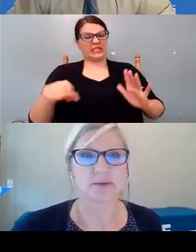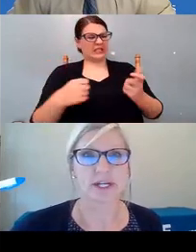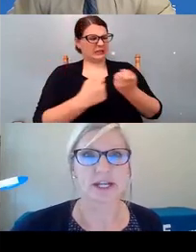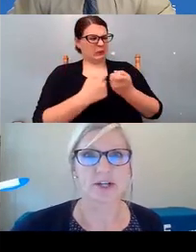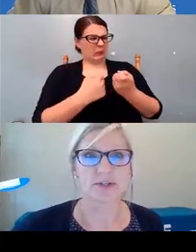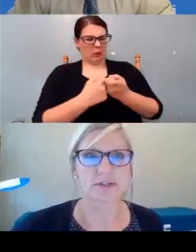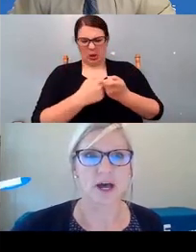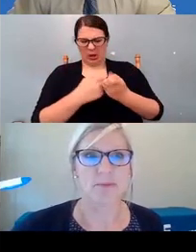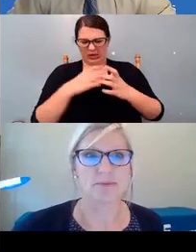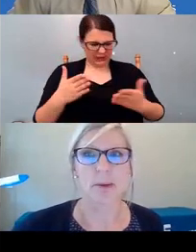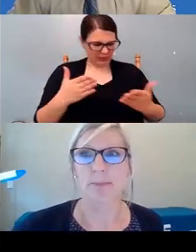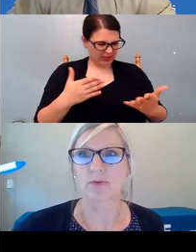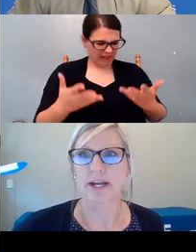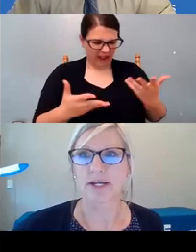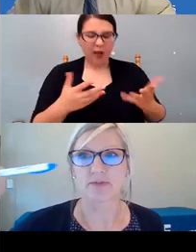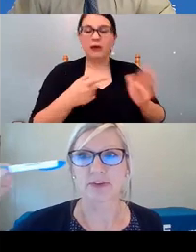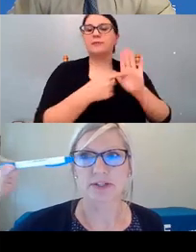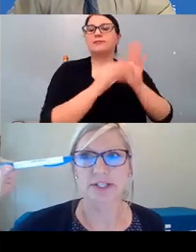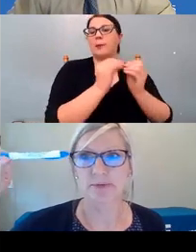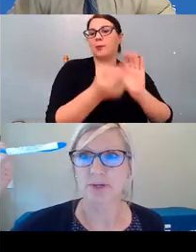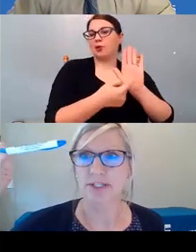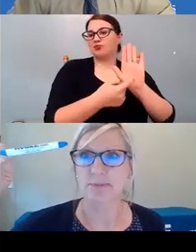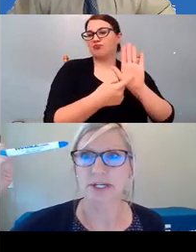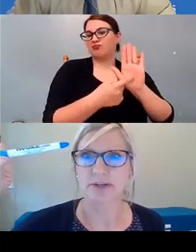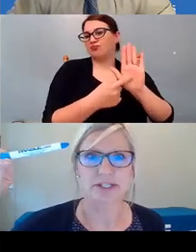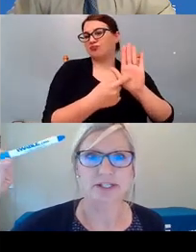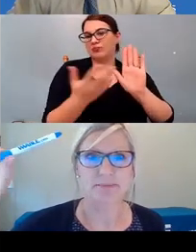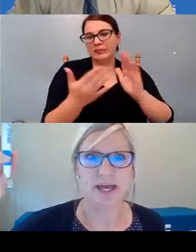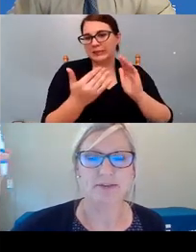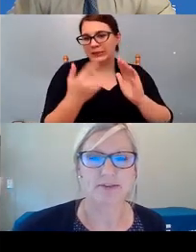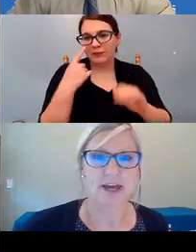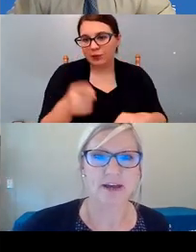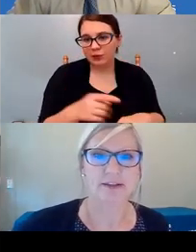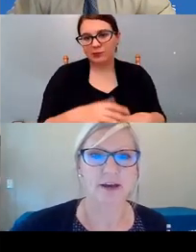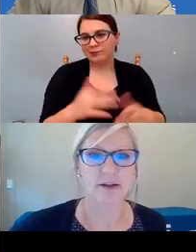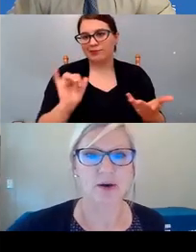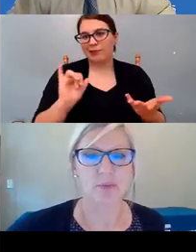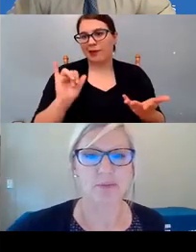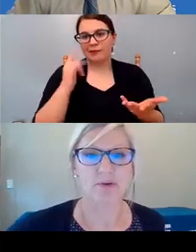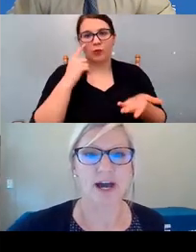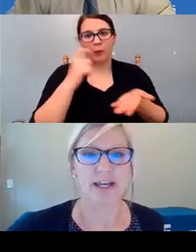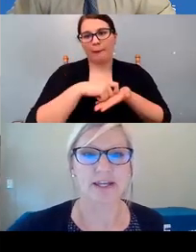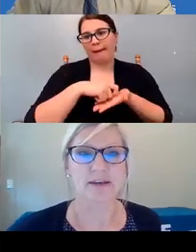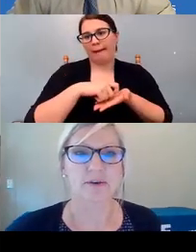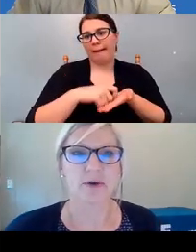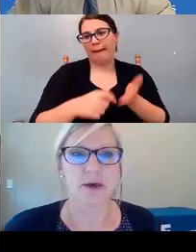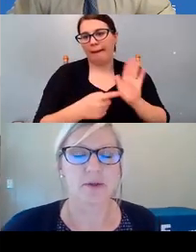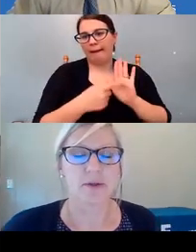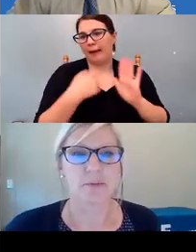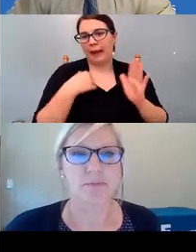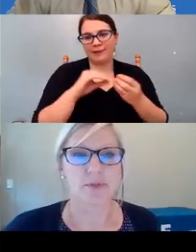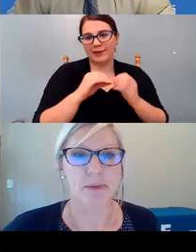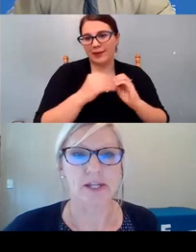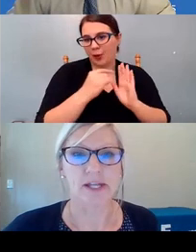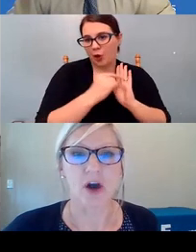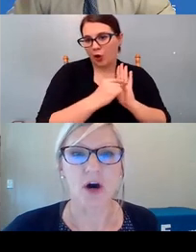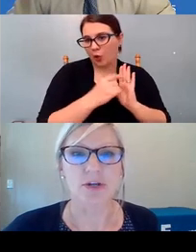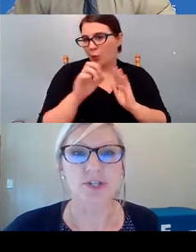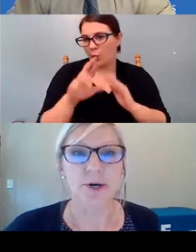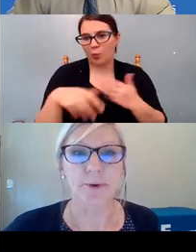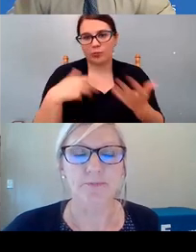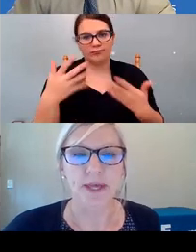the 1-800 number right at your fingertips. For example, here's a pen that we provide in the